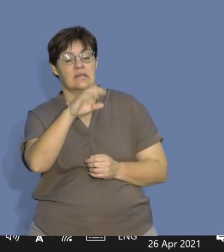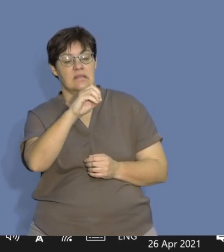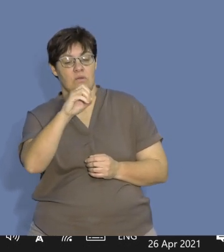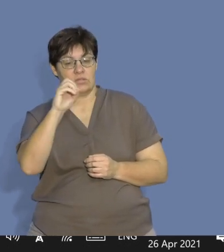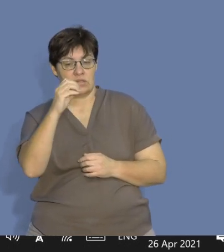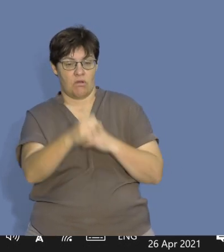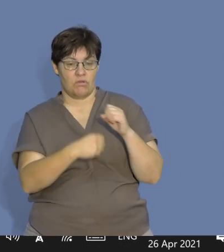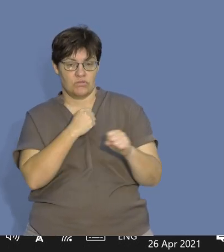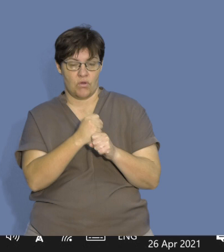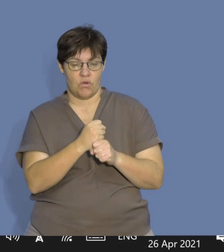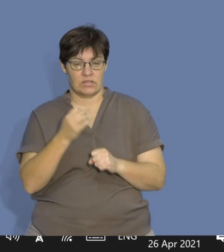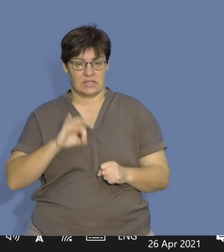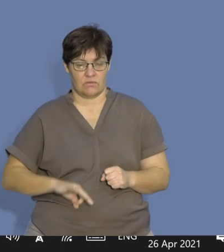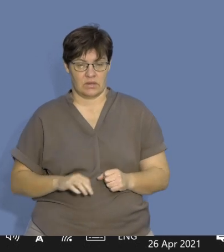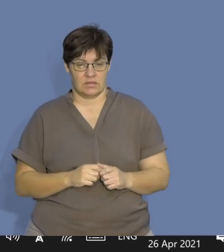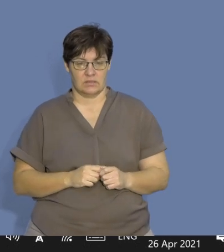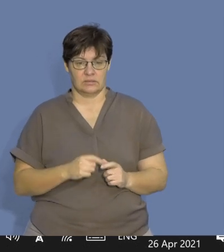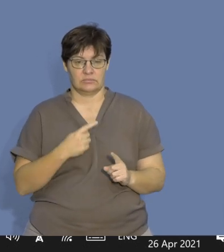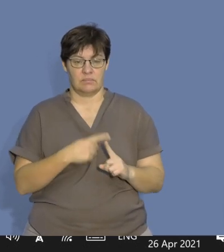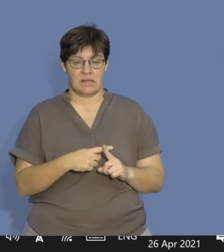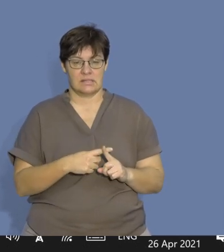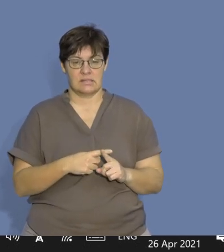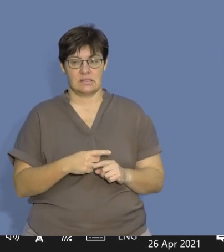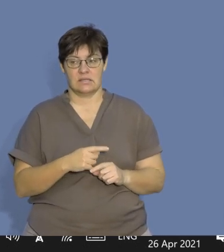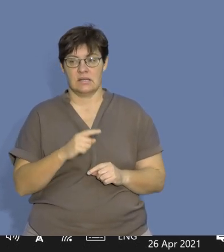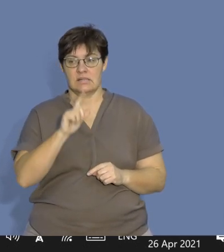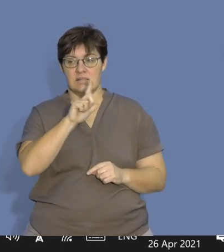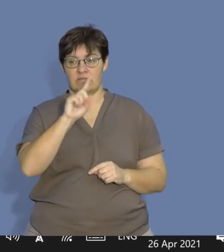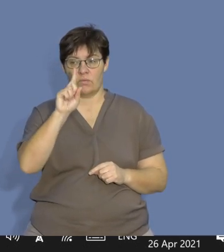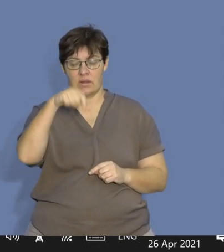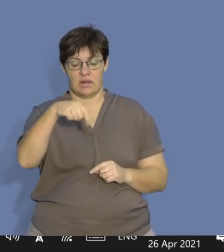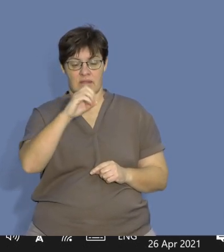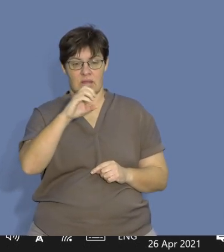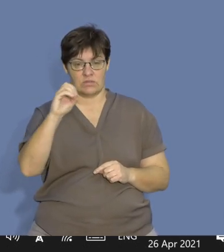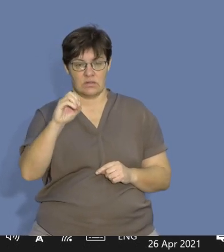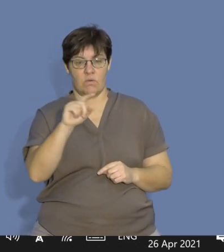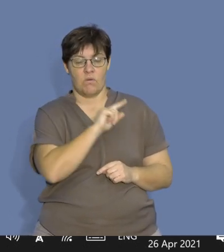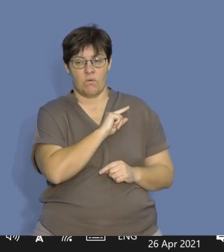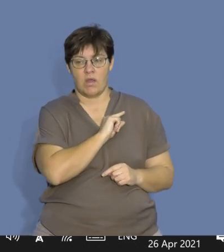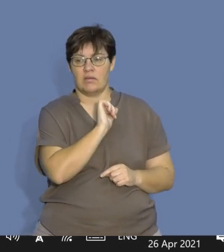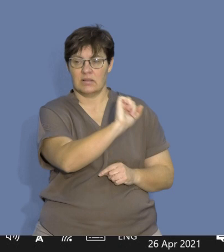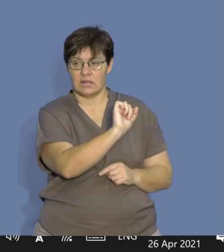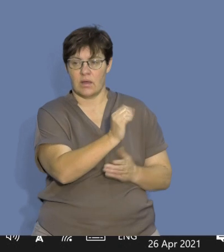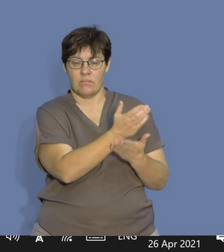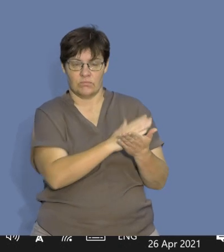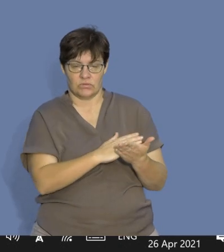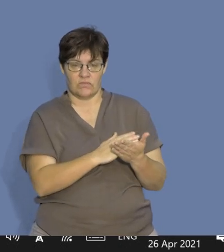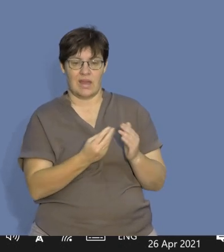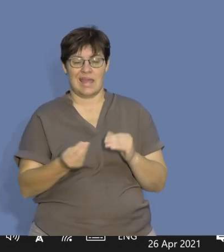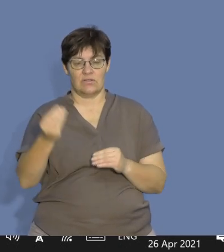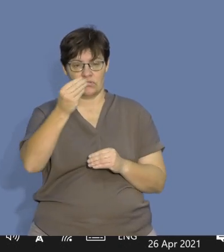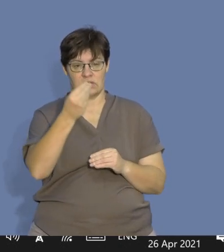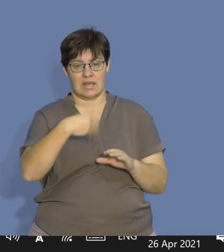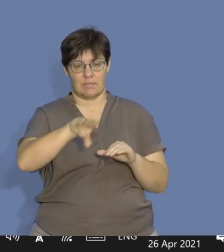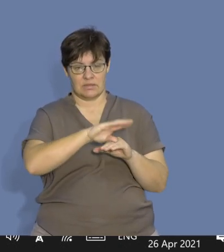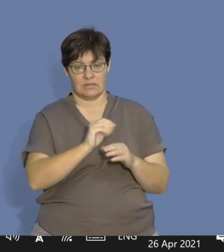336,000 was her annual salary, plus the 71,000 being her share or her portion